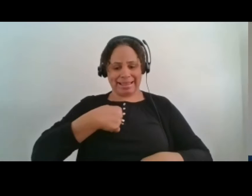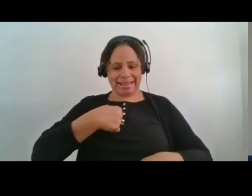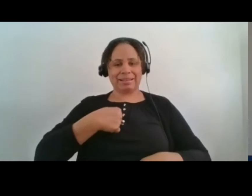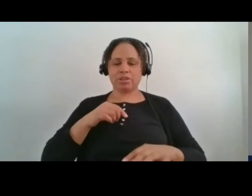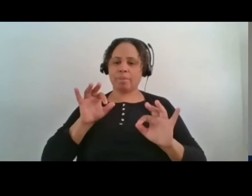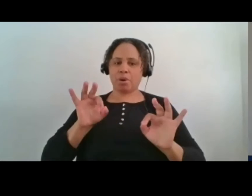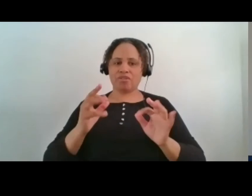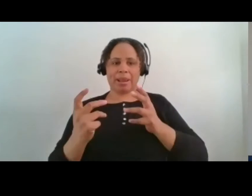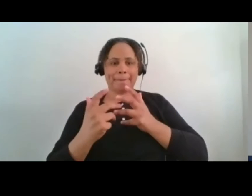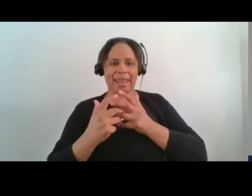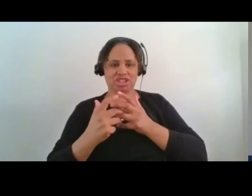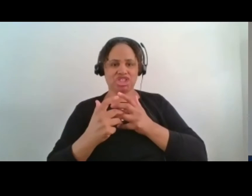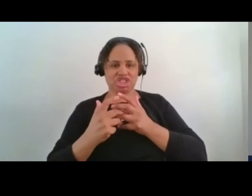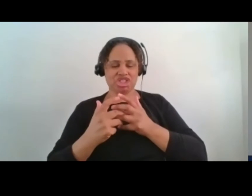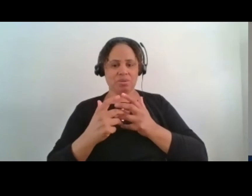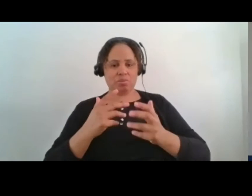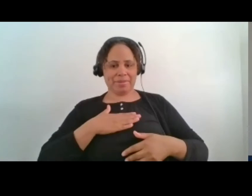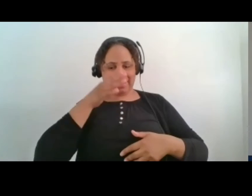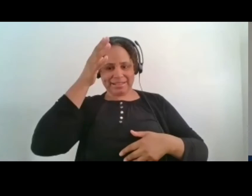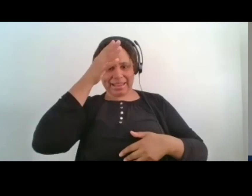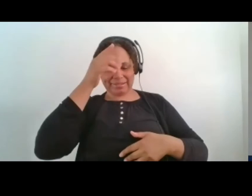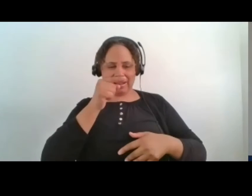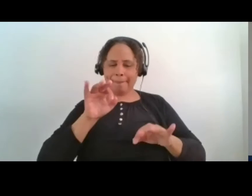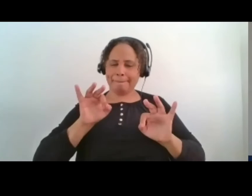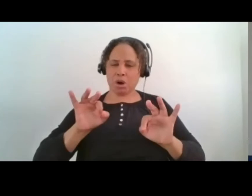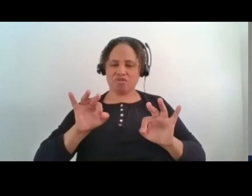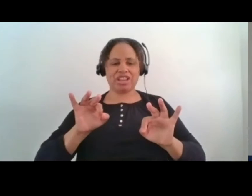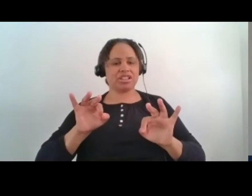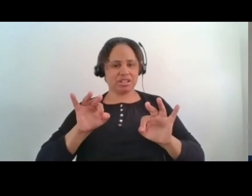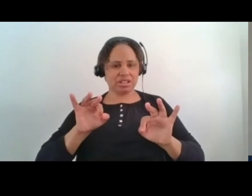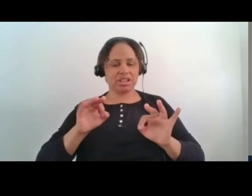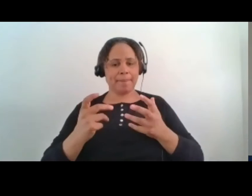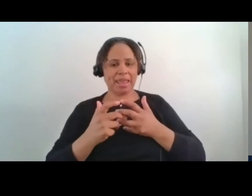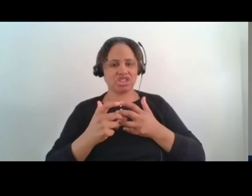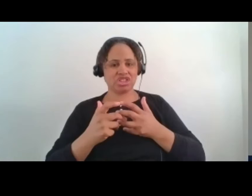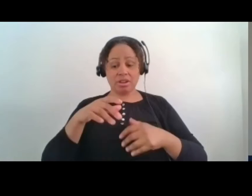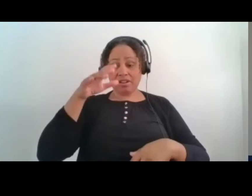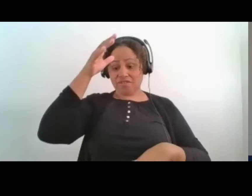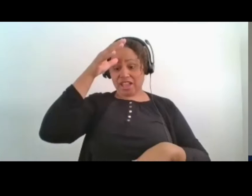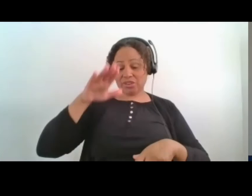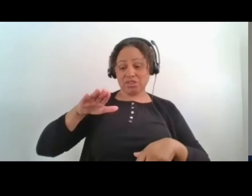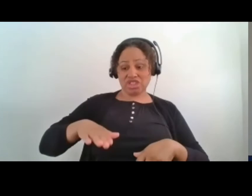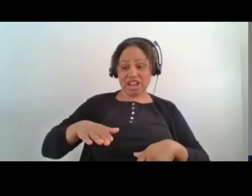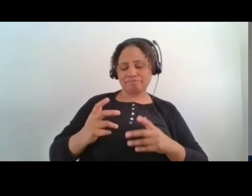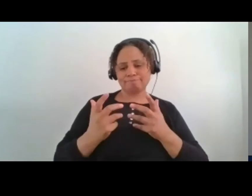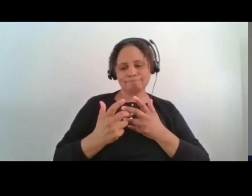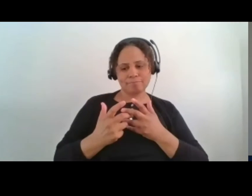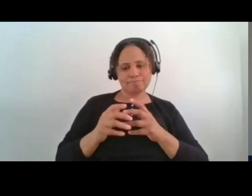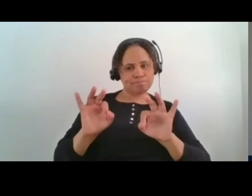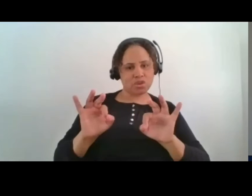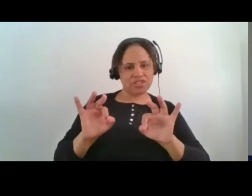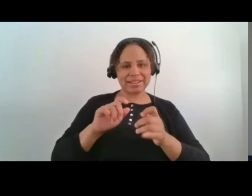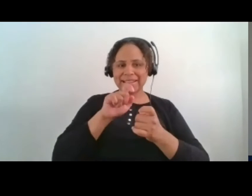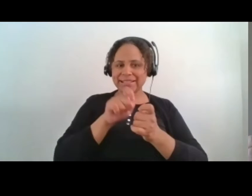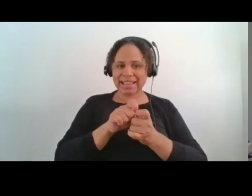with my dad. They said that this is like kind of the dream match that you would want, a father-child, and it's the exact blood type.